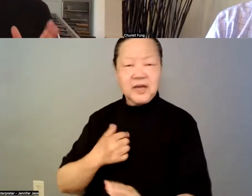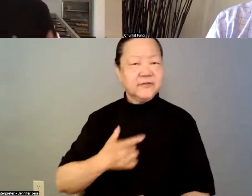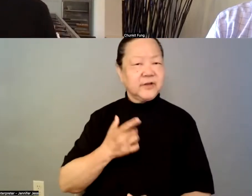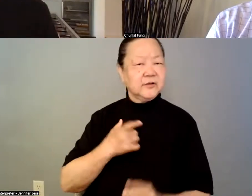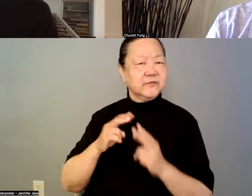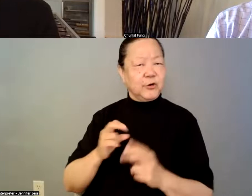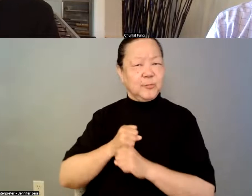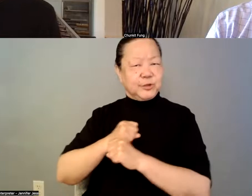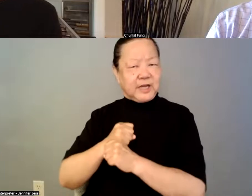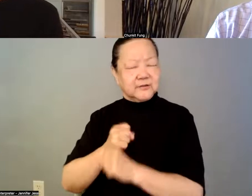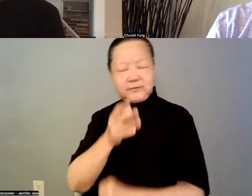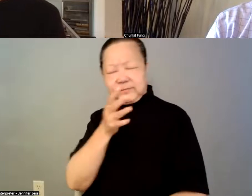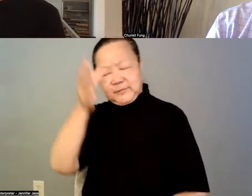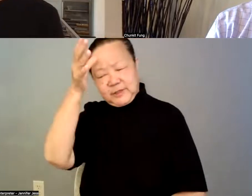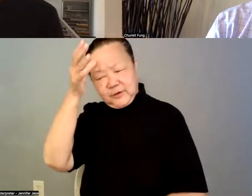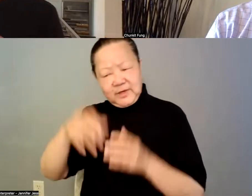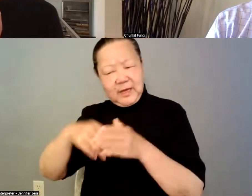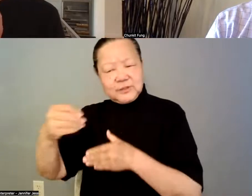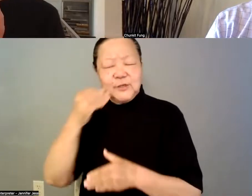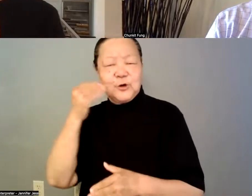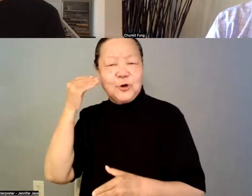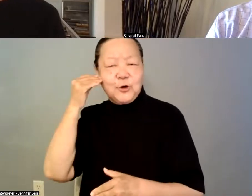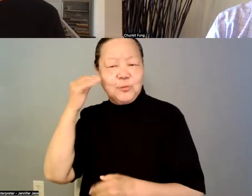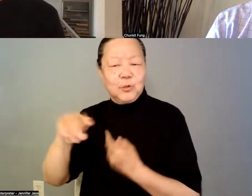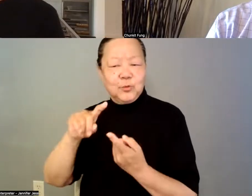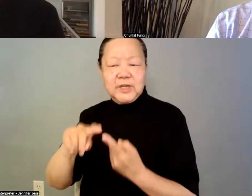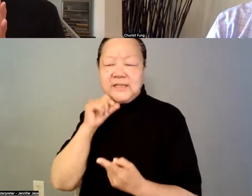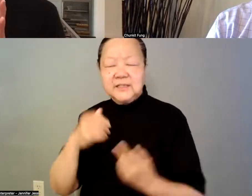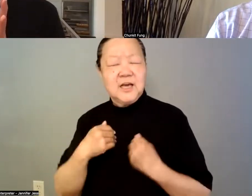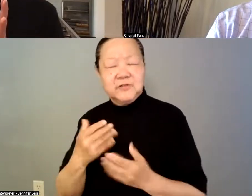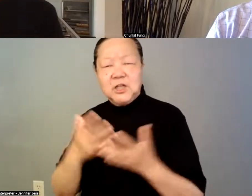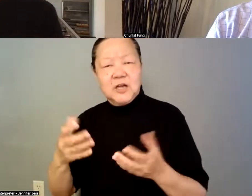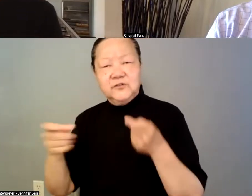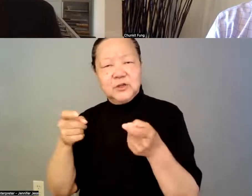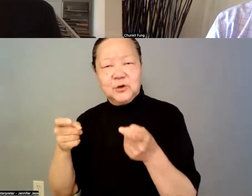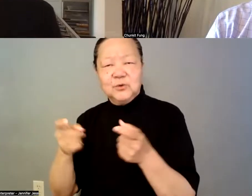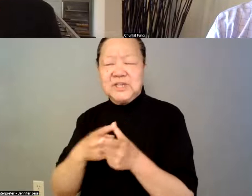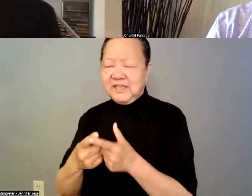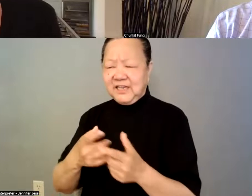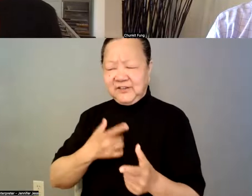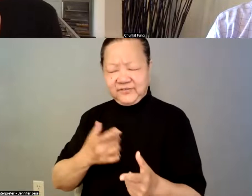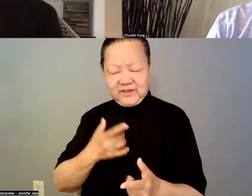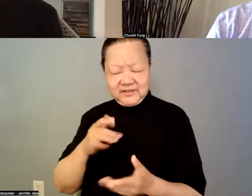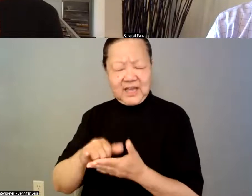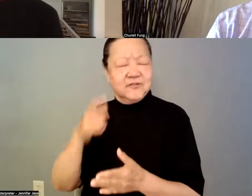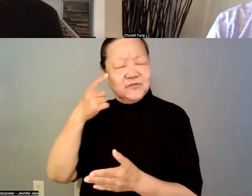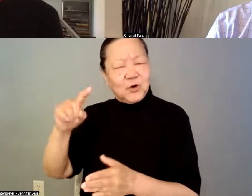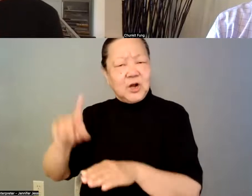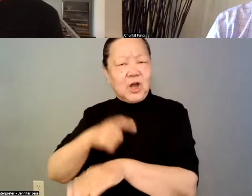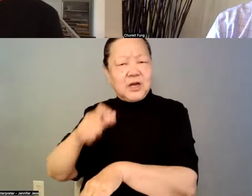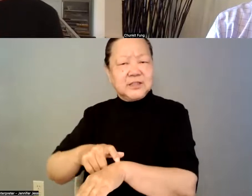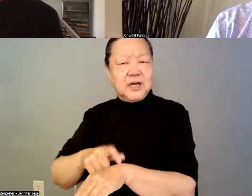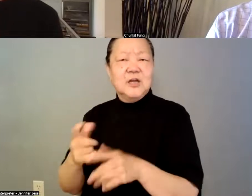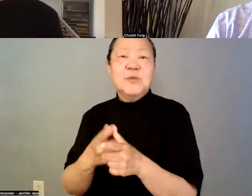our home, especially traveling around where I didn't have a lot of control. So I felt like that for a long time. And then with the pandemic, I just felt like it was that experience on